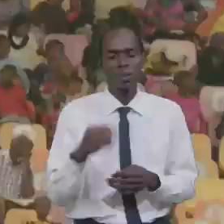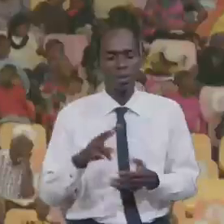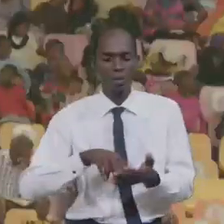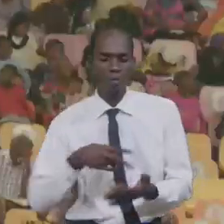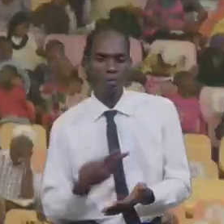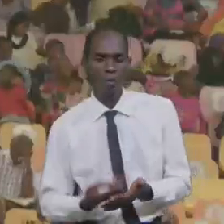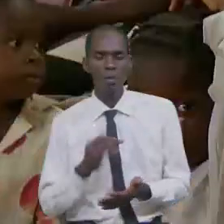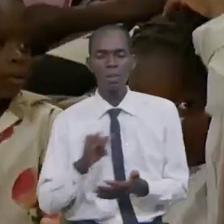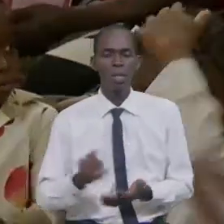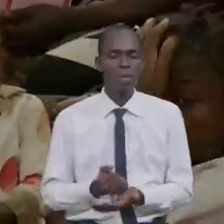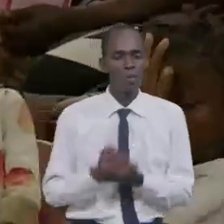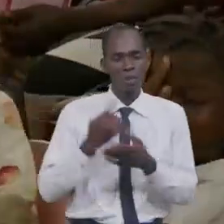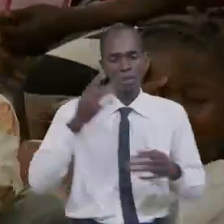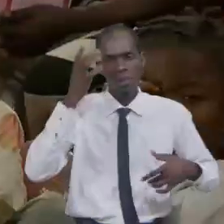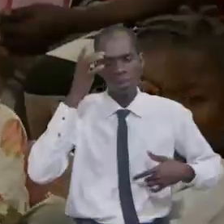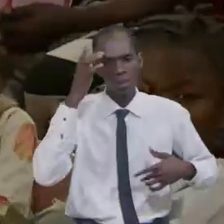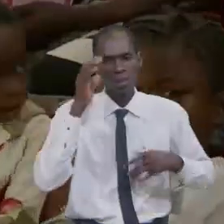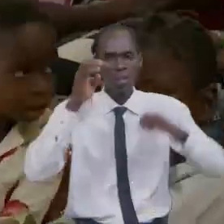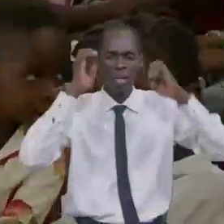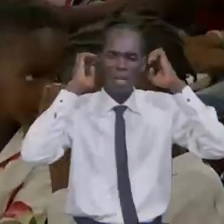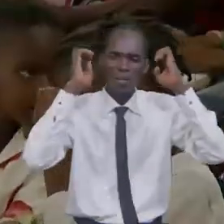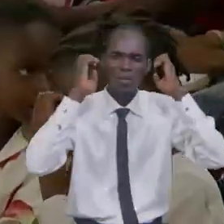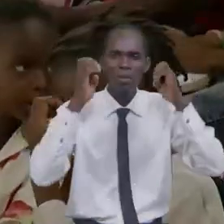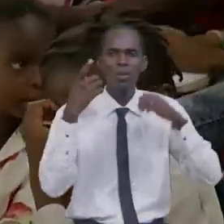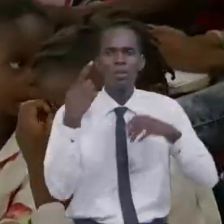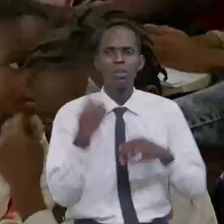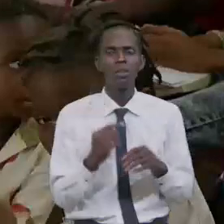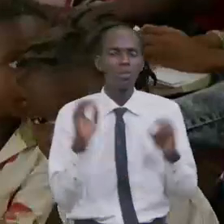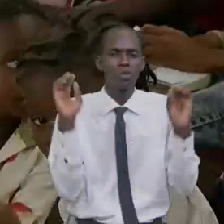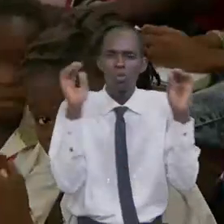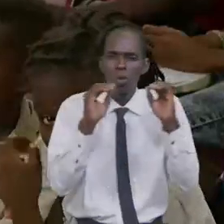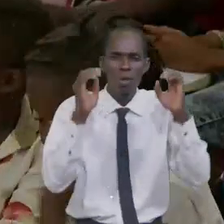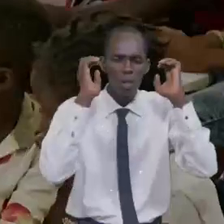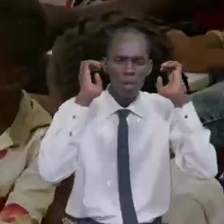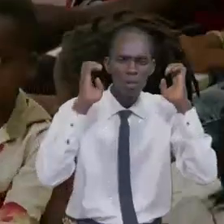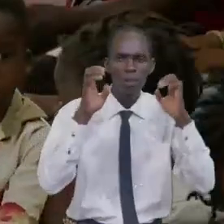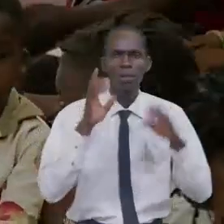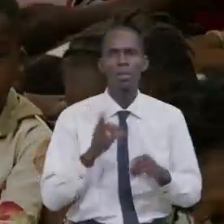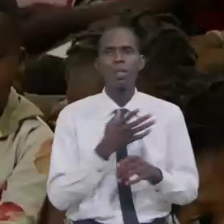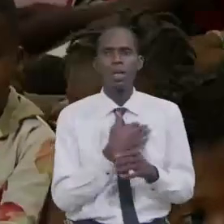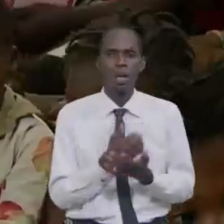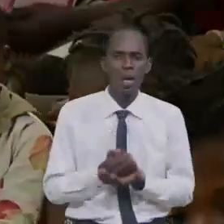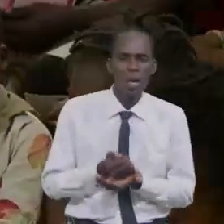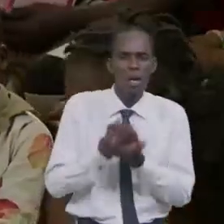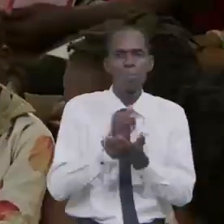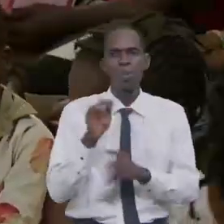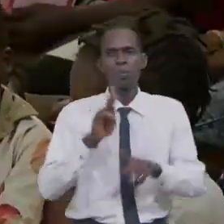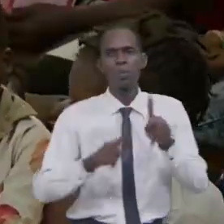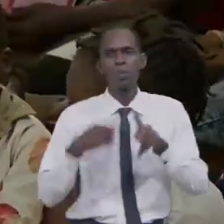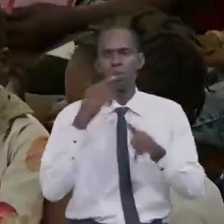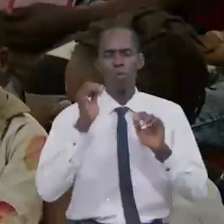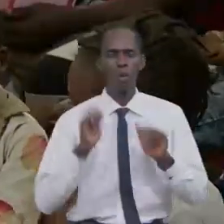delivering the oppressed, educating the orphans, and helping people who cannot